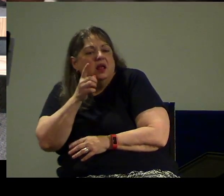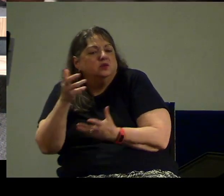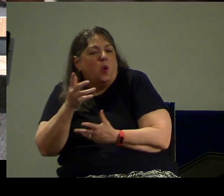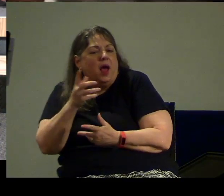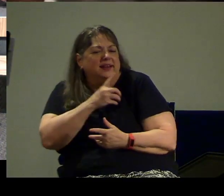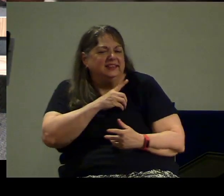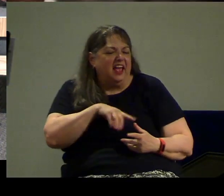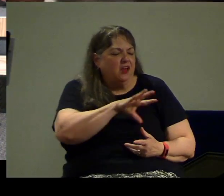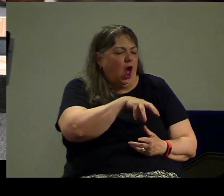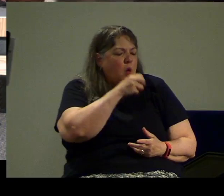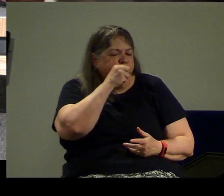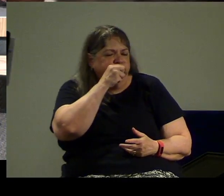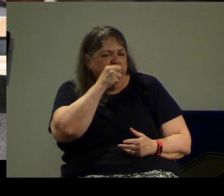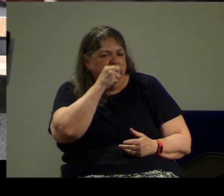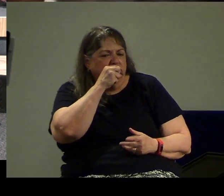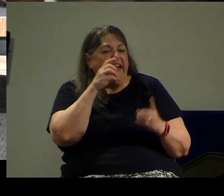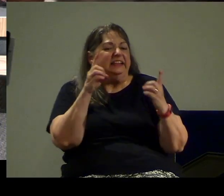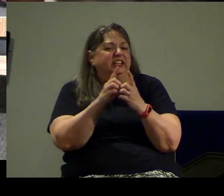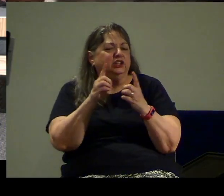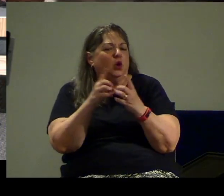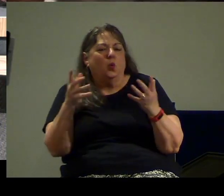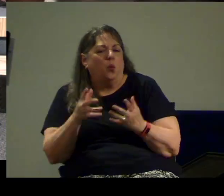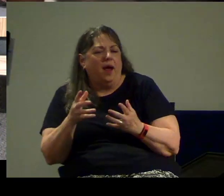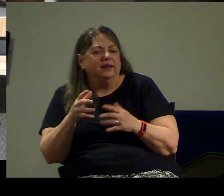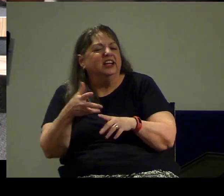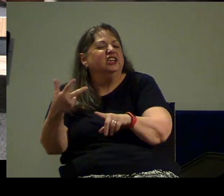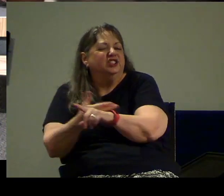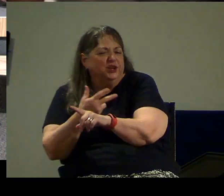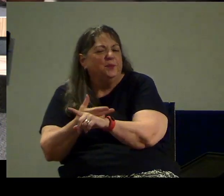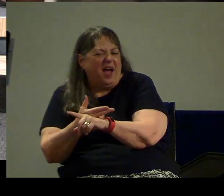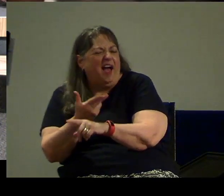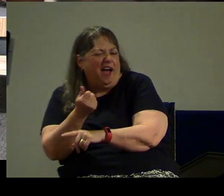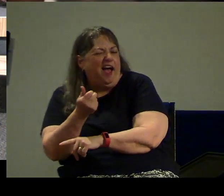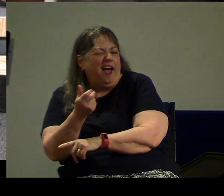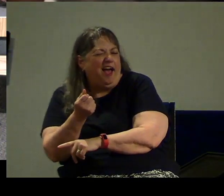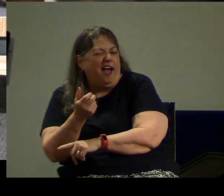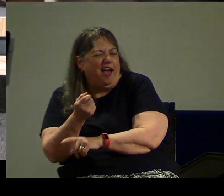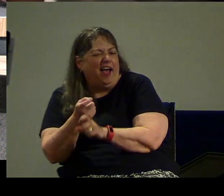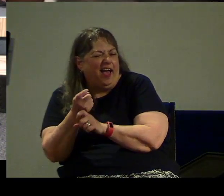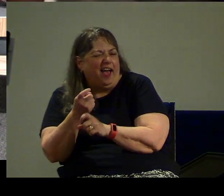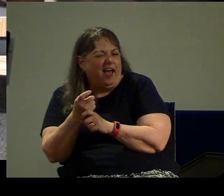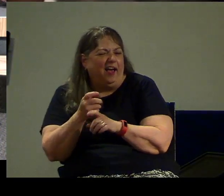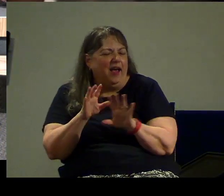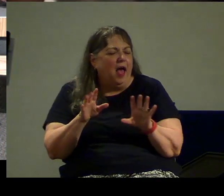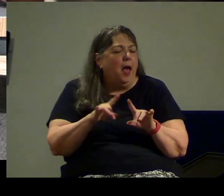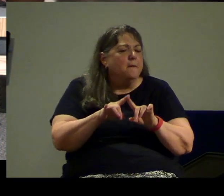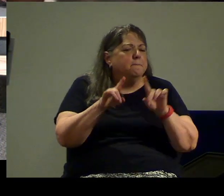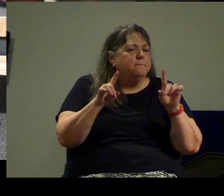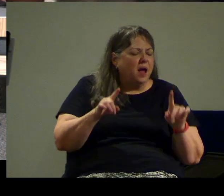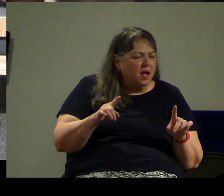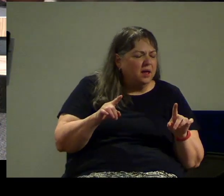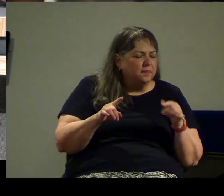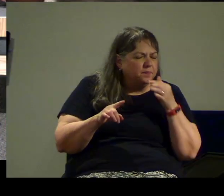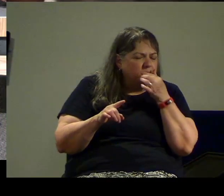So David learned, it's the Lord God's strength that enabled me to